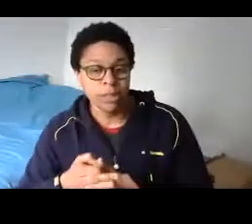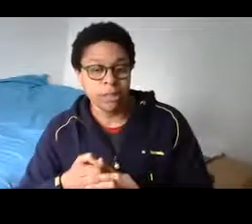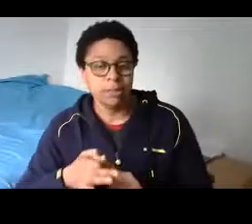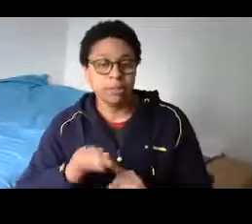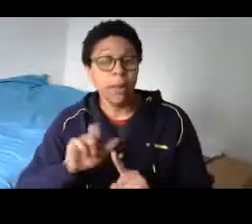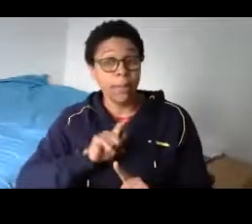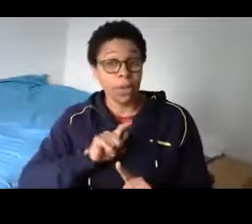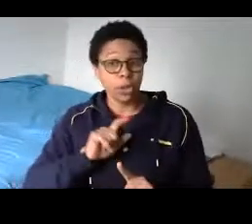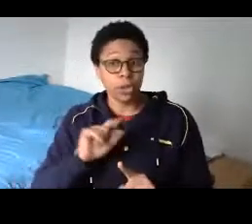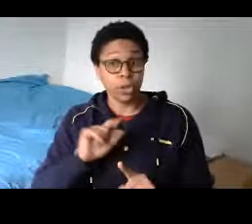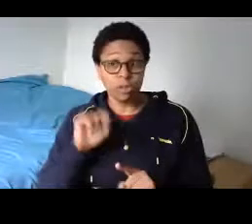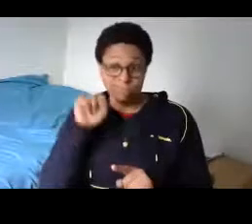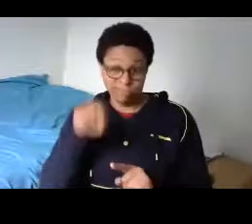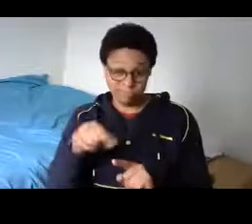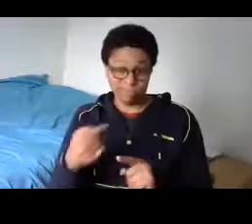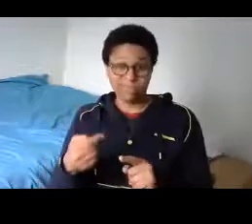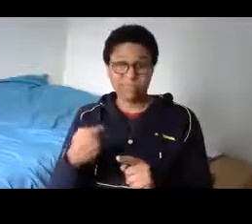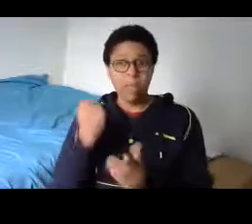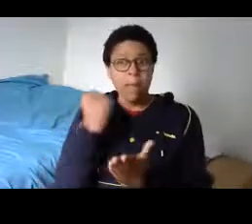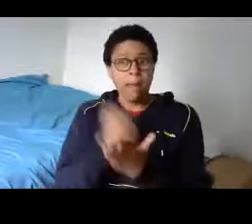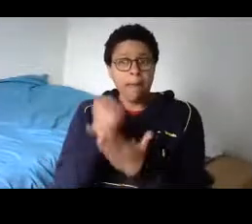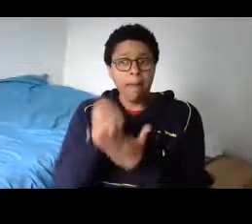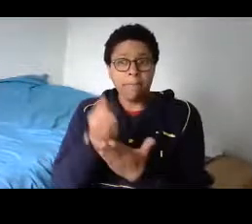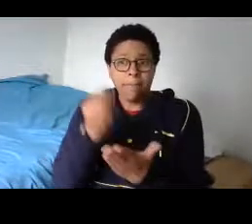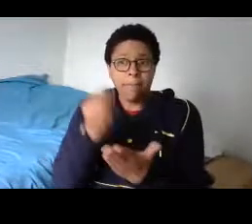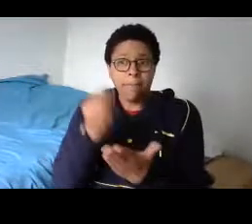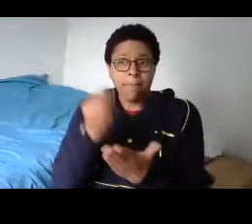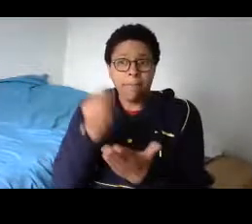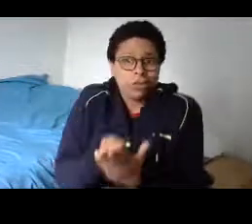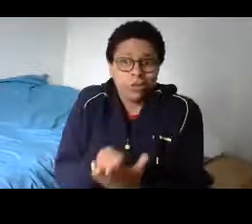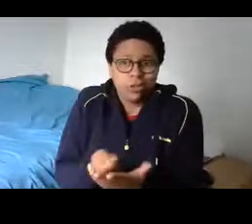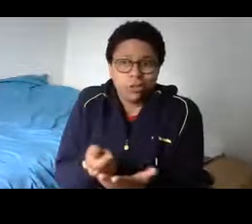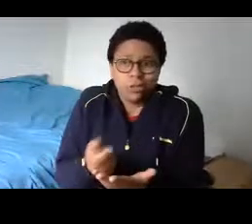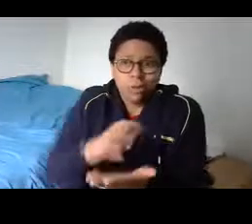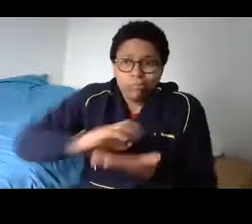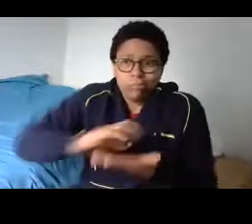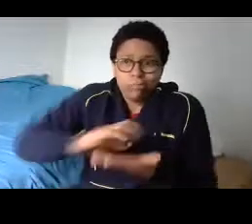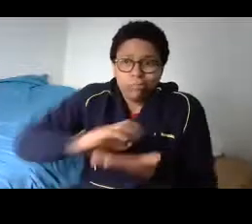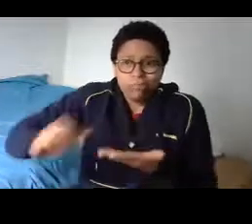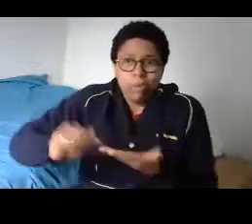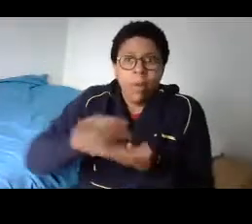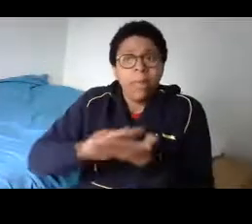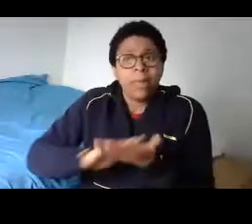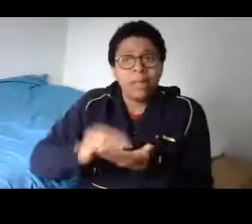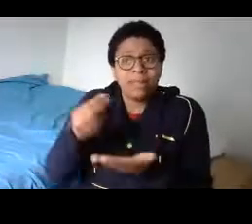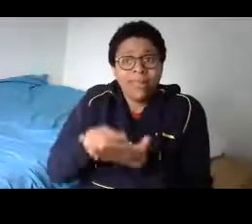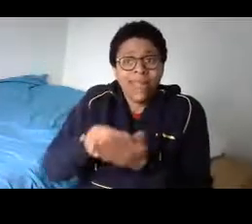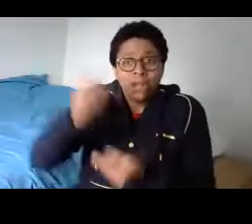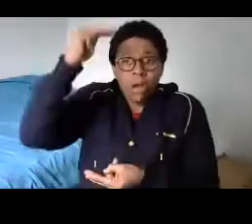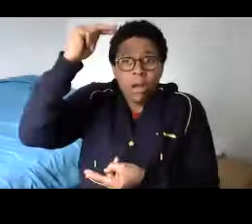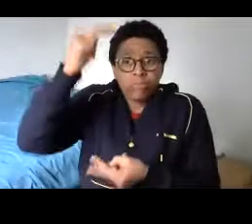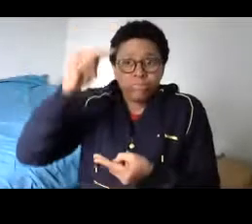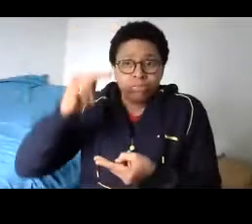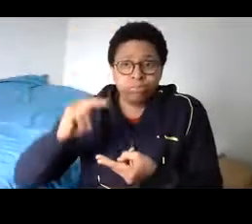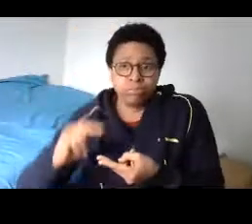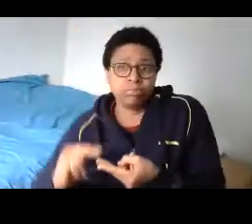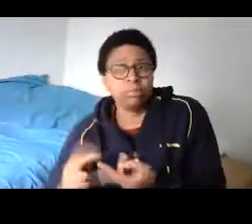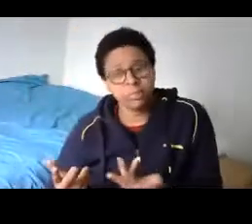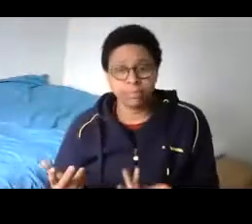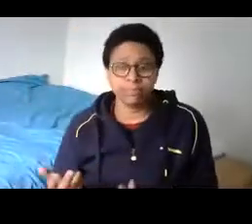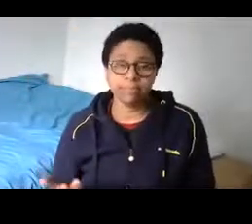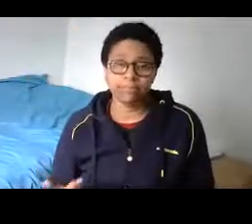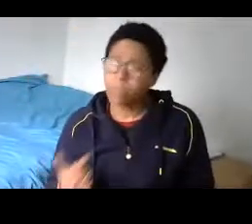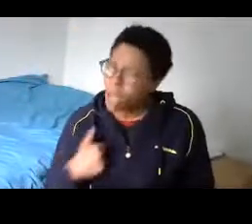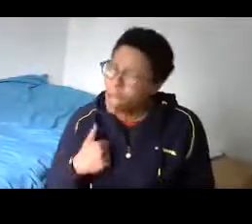for direct payment or give me opportunity to, yeah, exactly. Well, I'd love to hear how